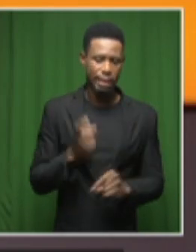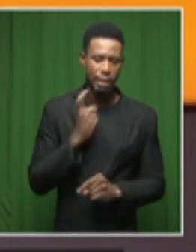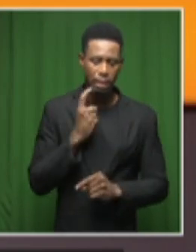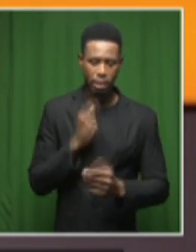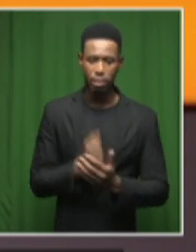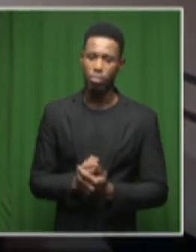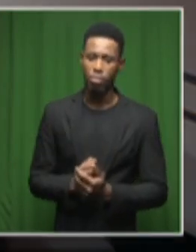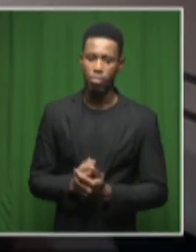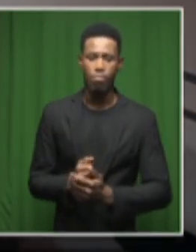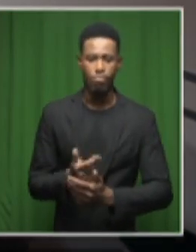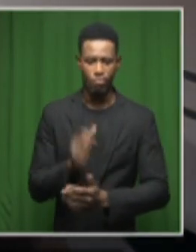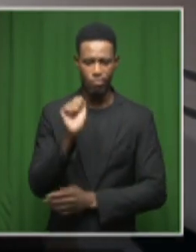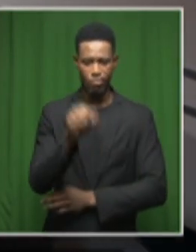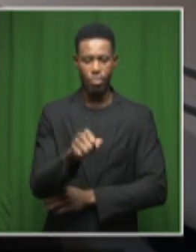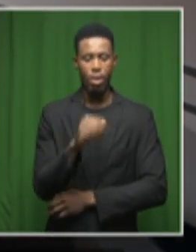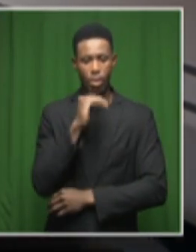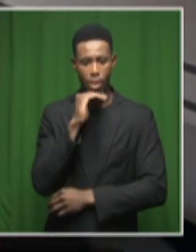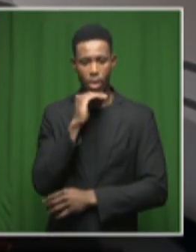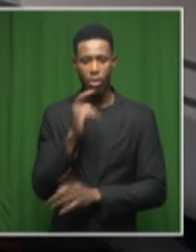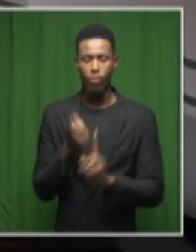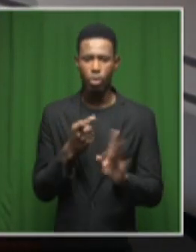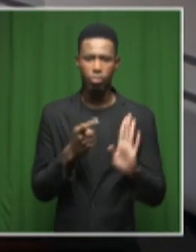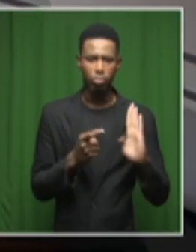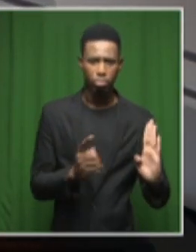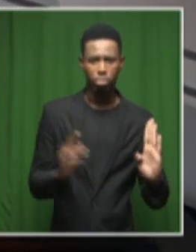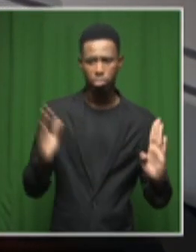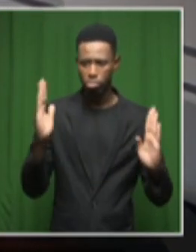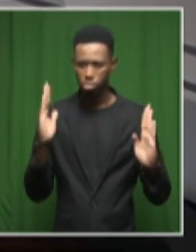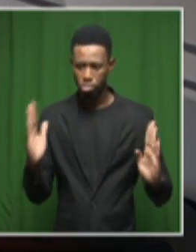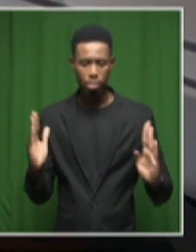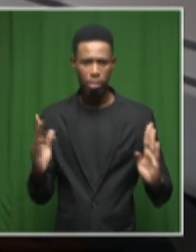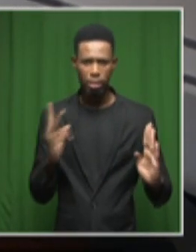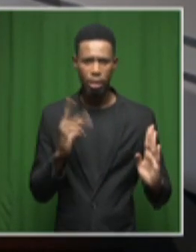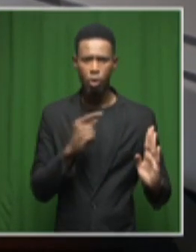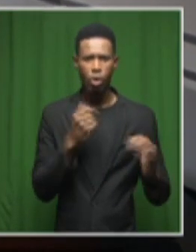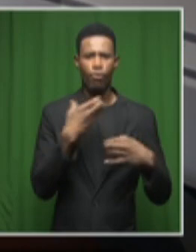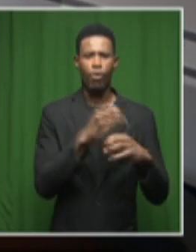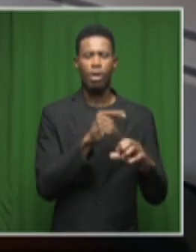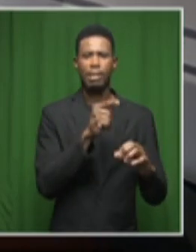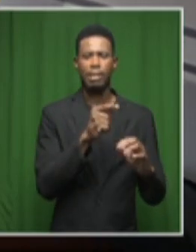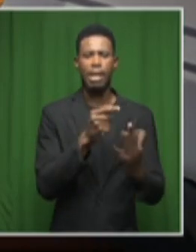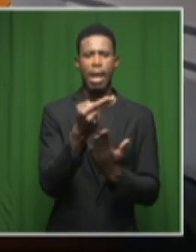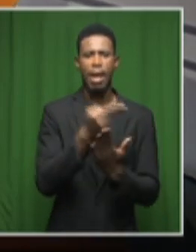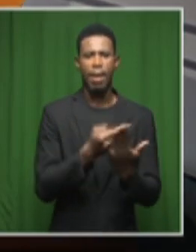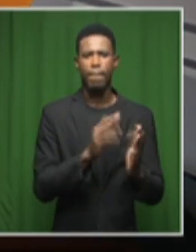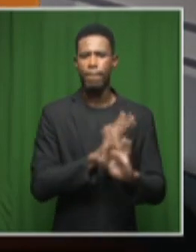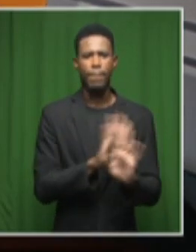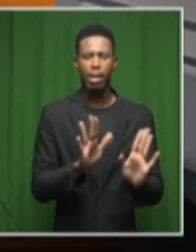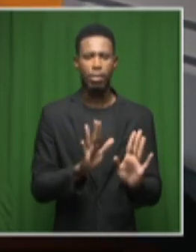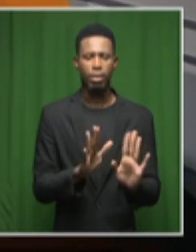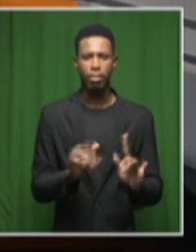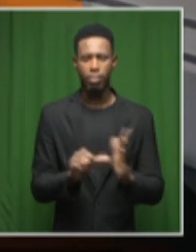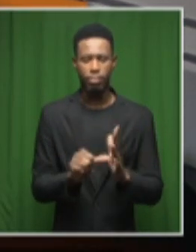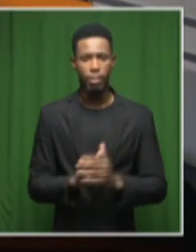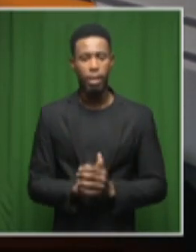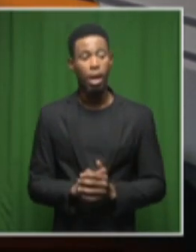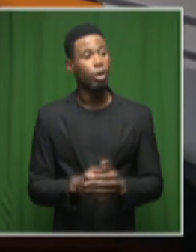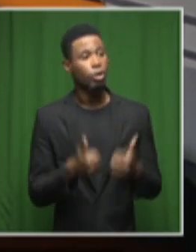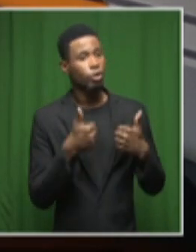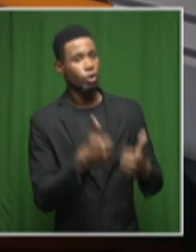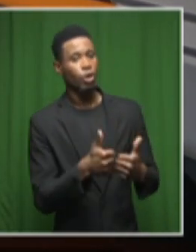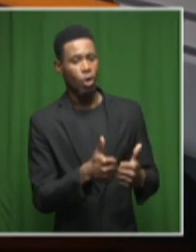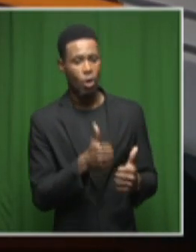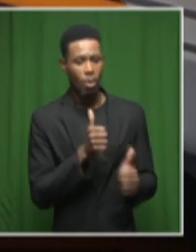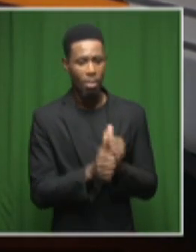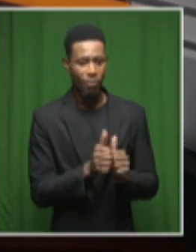So Yeah. basically, it's looking at it from end to end Okay. and not just looking at the art piece. Right. Yes. Show about folk rent. Sure about for